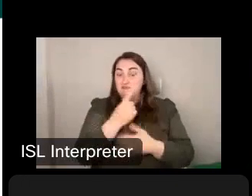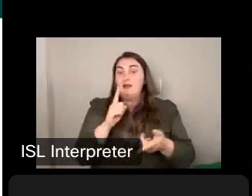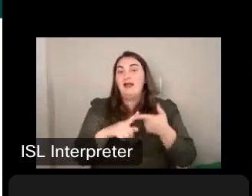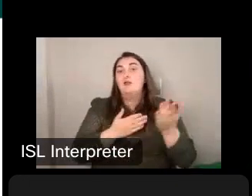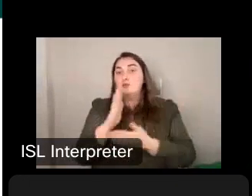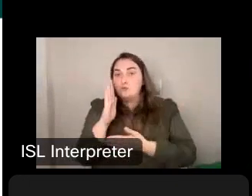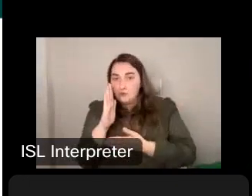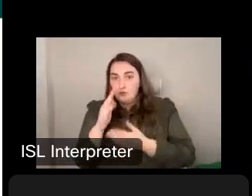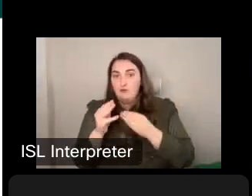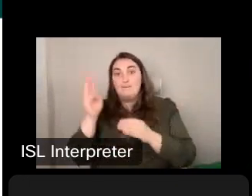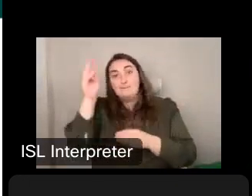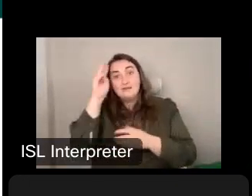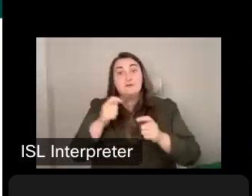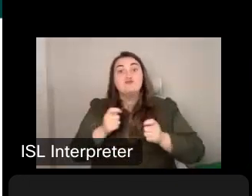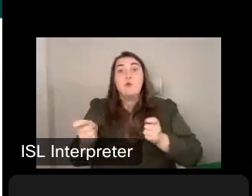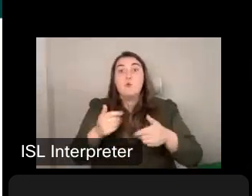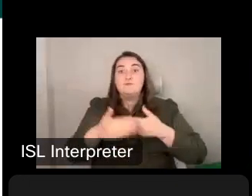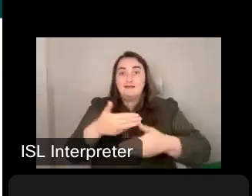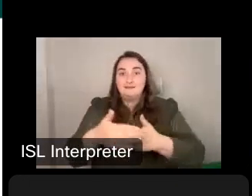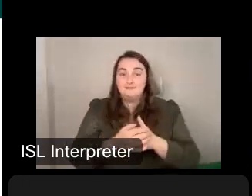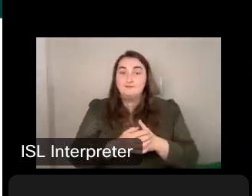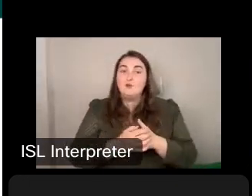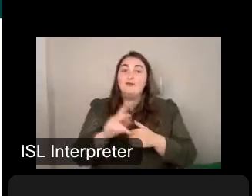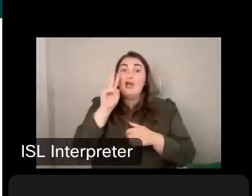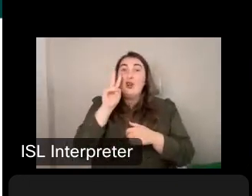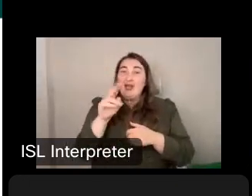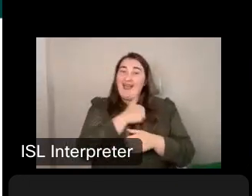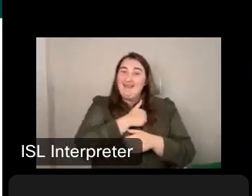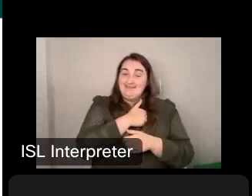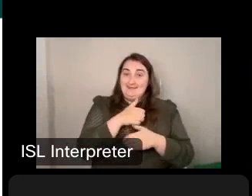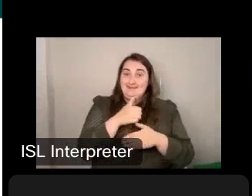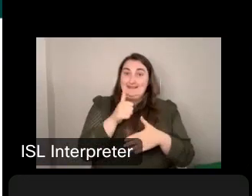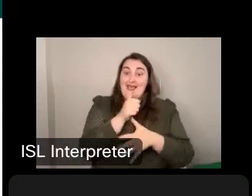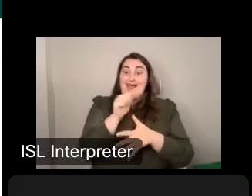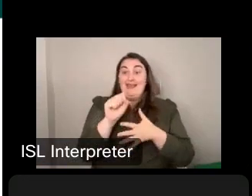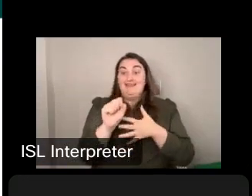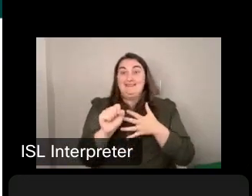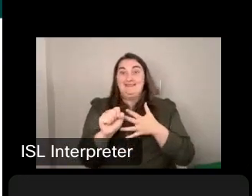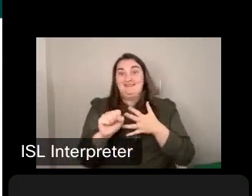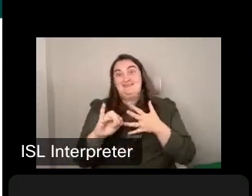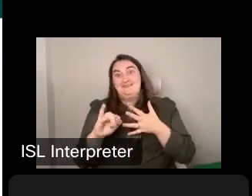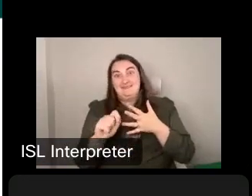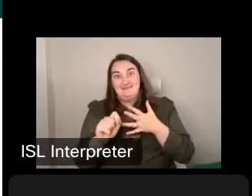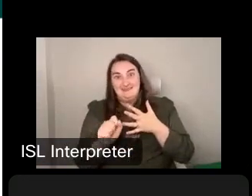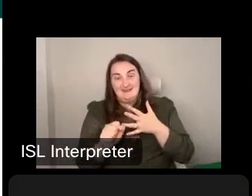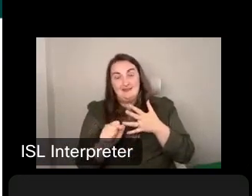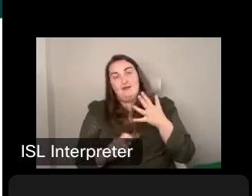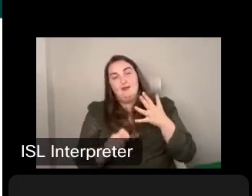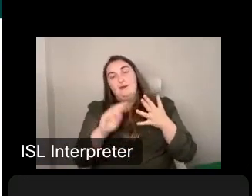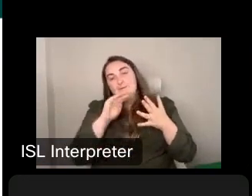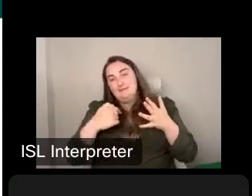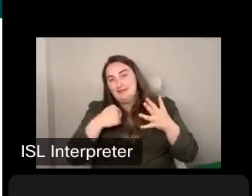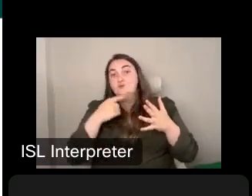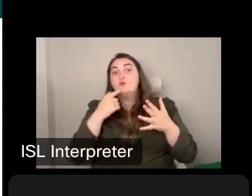process. So when we look at the Assist Me, we really do advocate the same approach in communicating